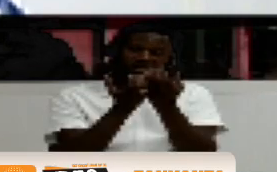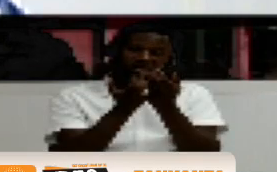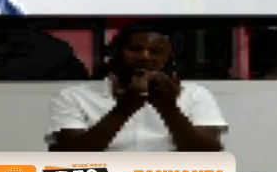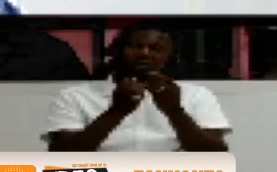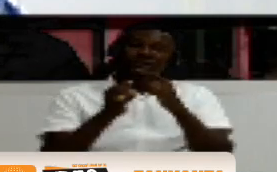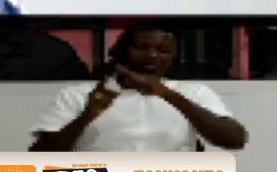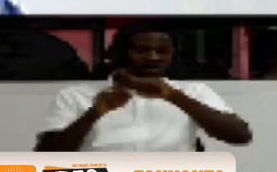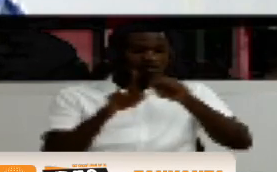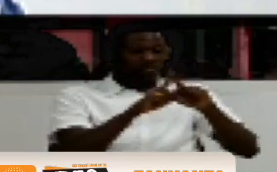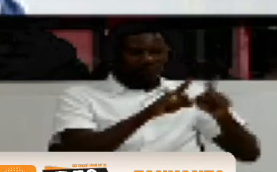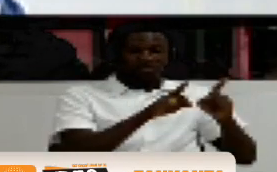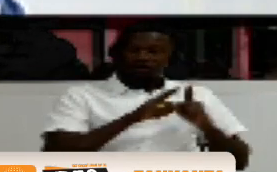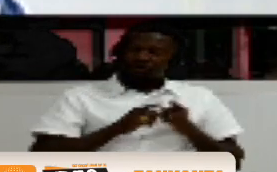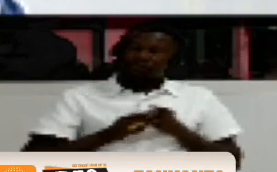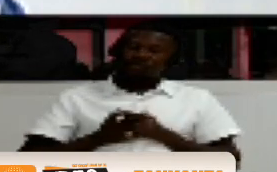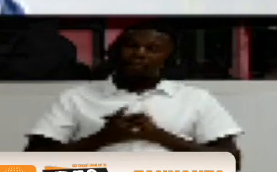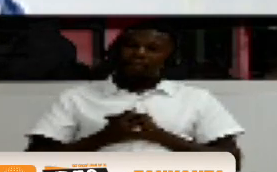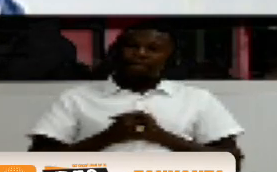etc.